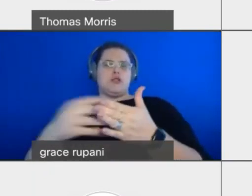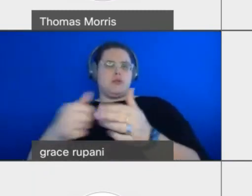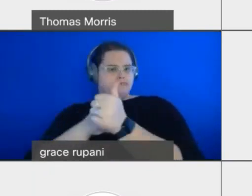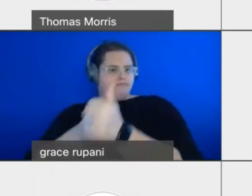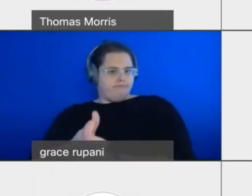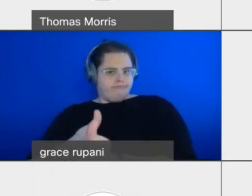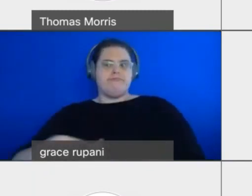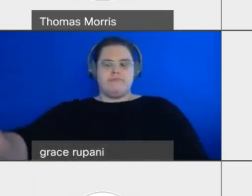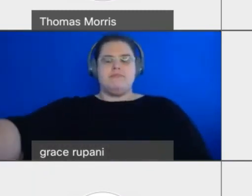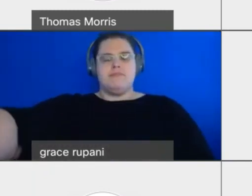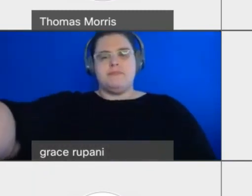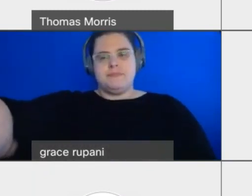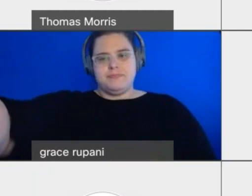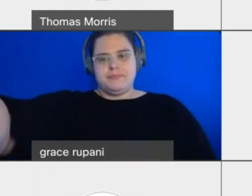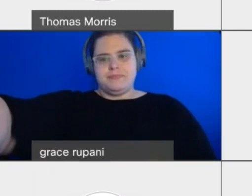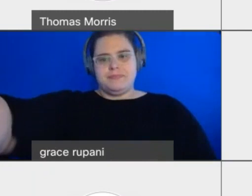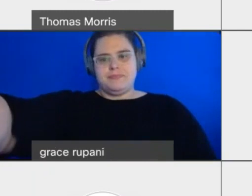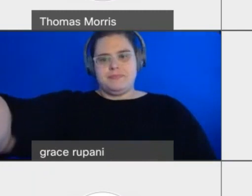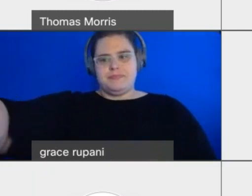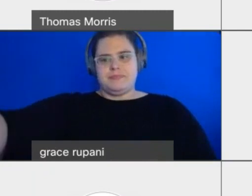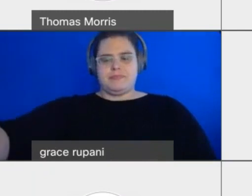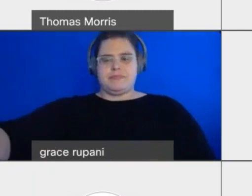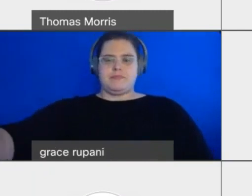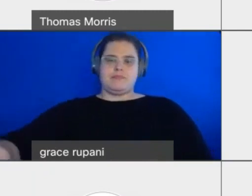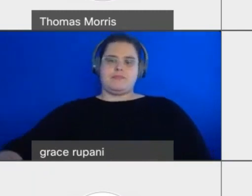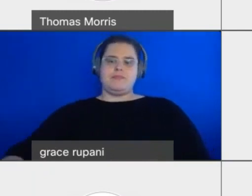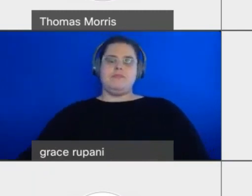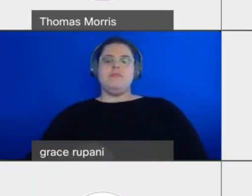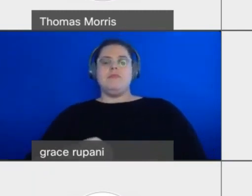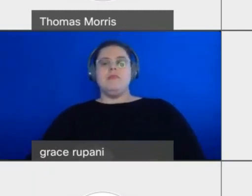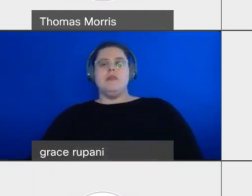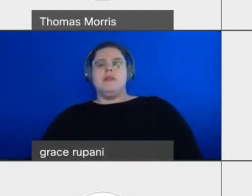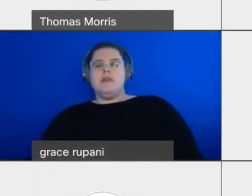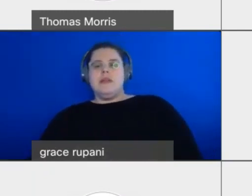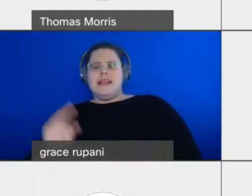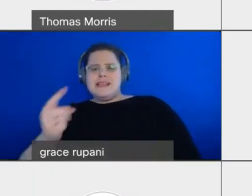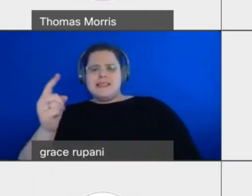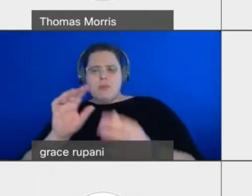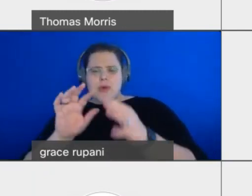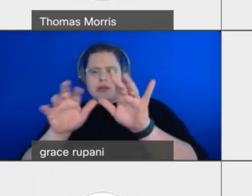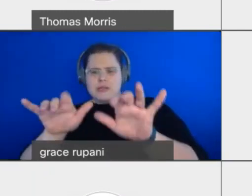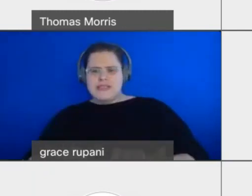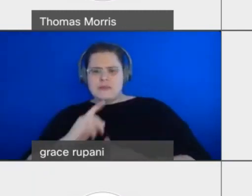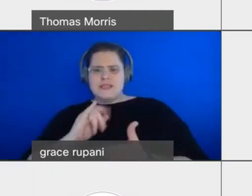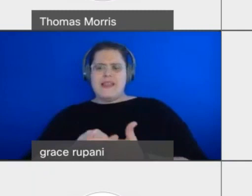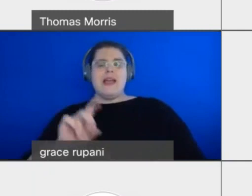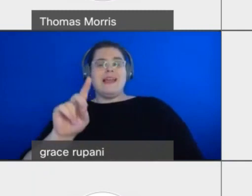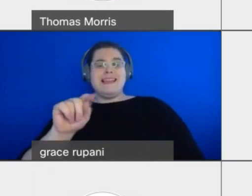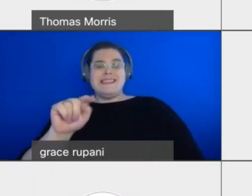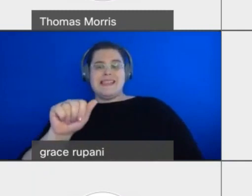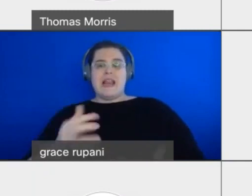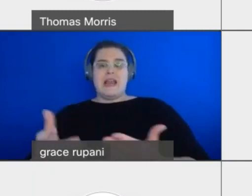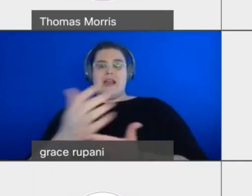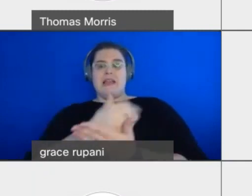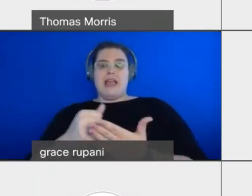Data collection method for staff vaccinations is convoluted, leaves a large area for overlap and error in the